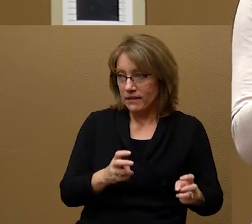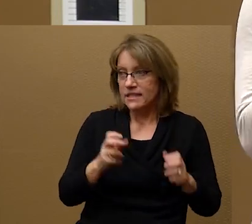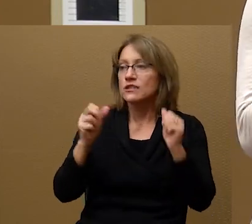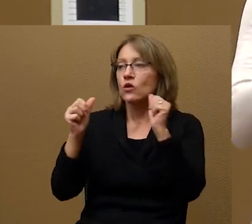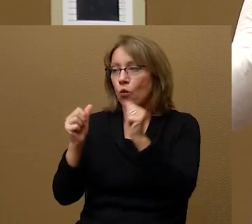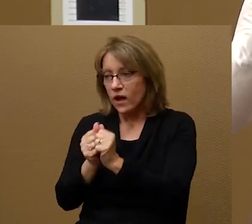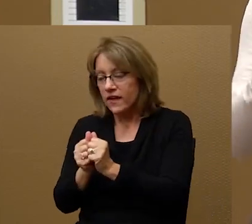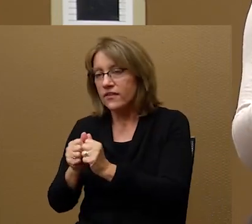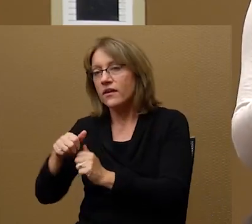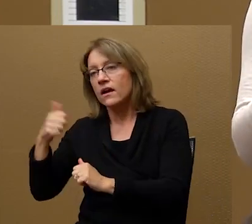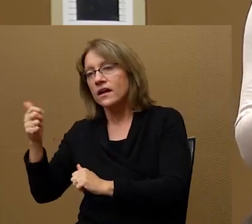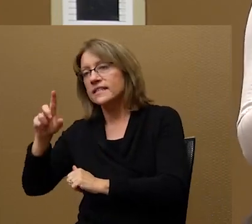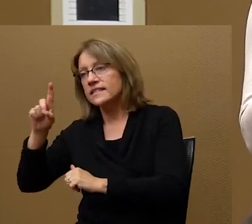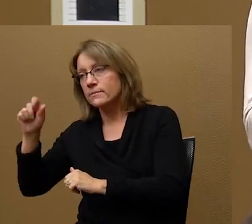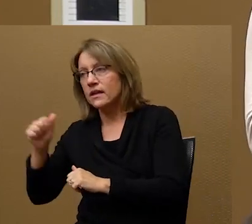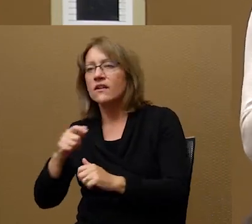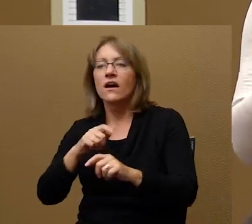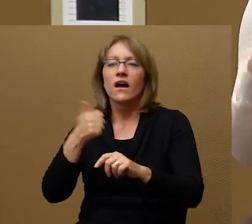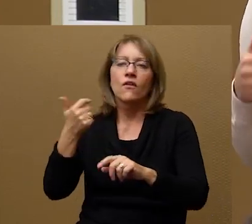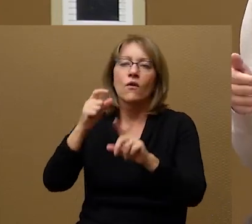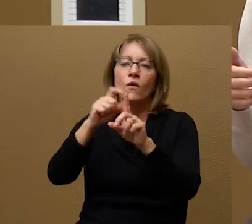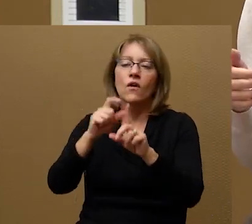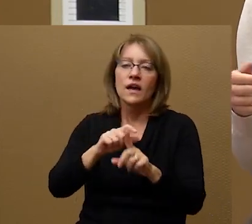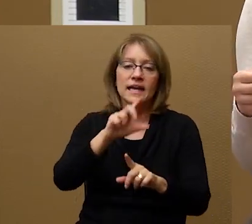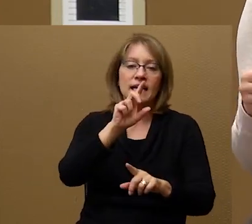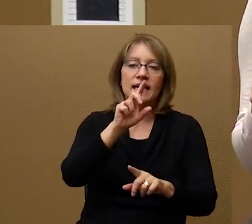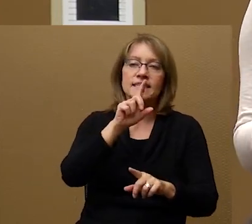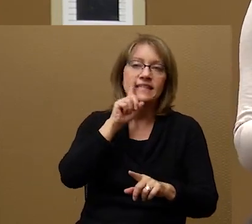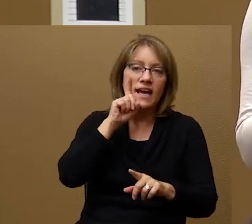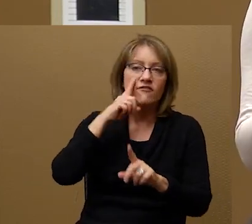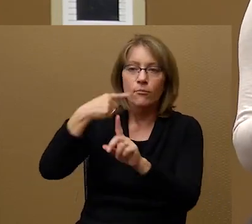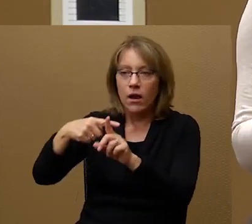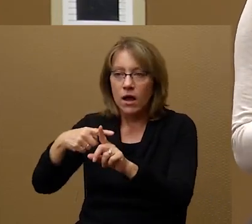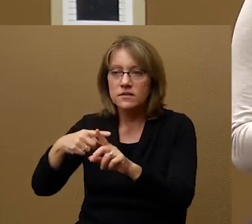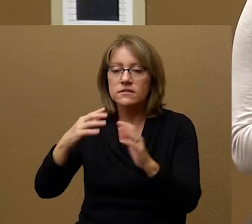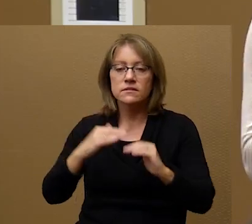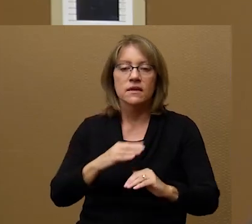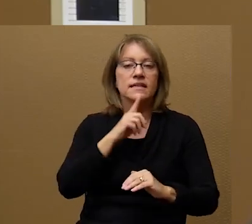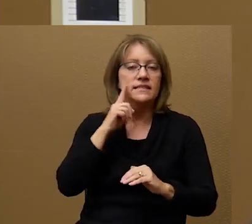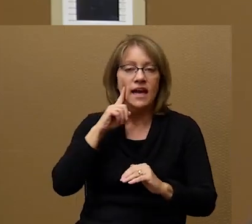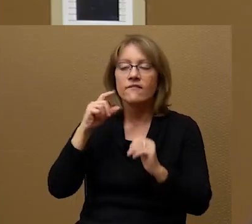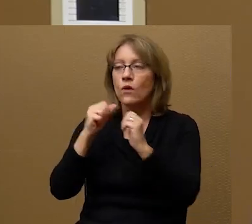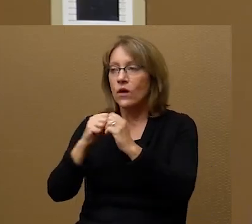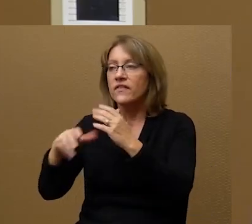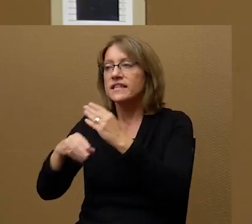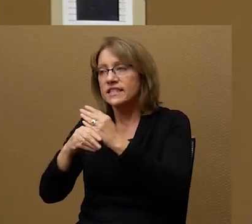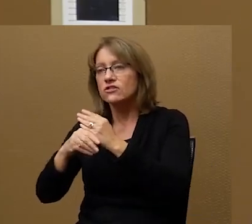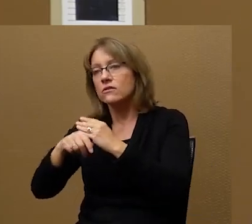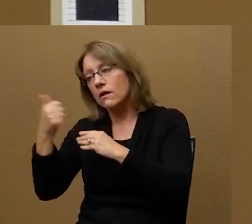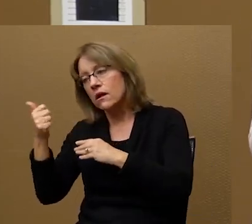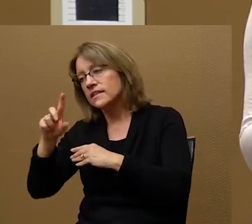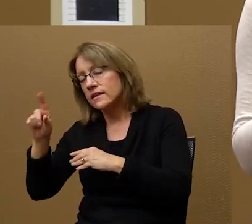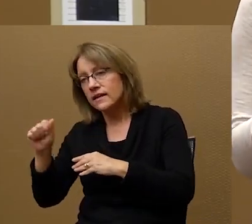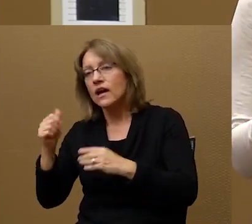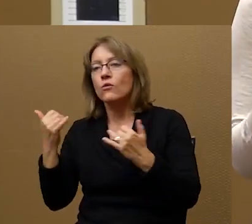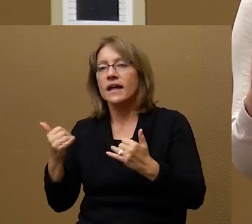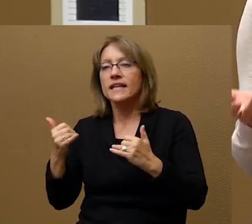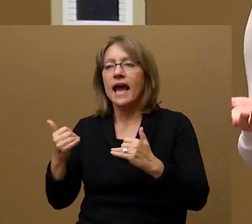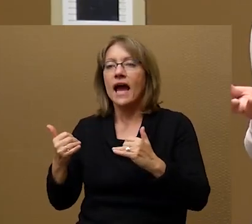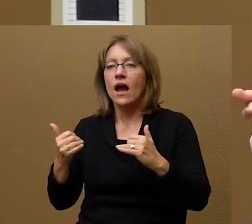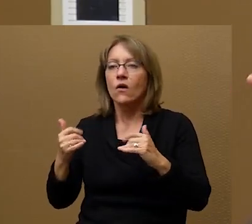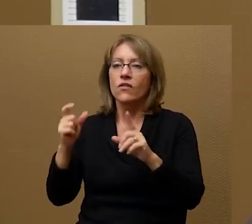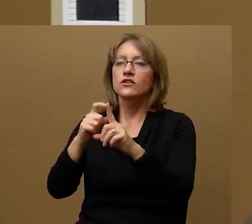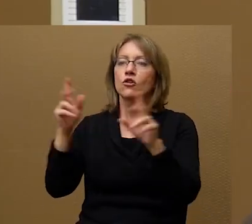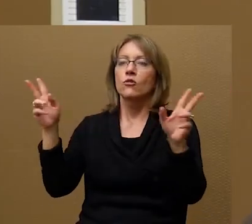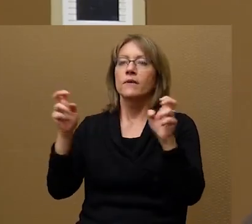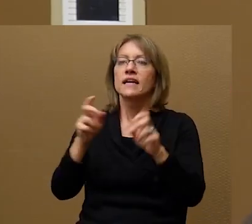different terms. There's like deaf plus, deaf with additional disabilities, but right now what we're trying to say is deaf with disabilities. And